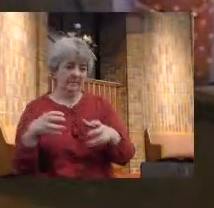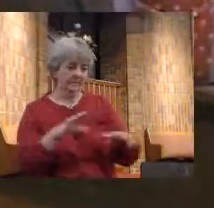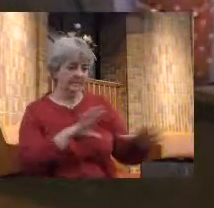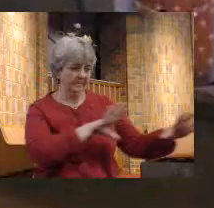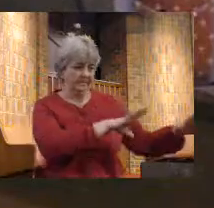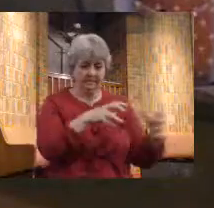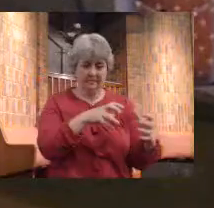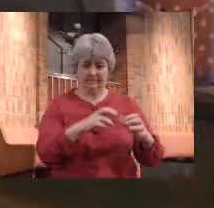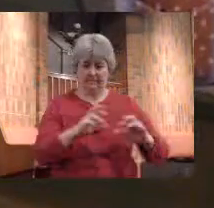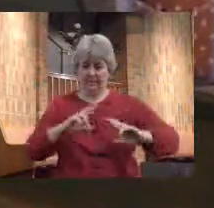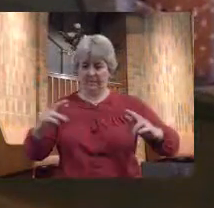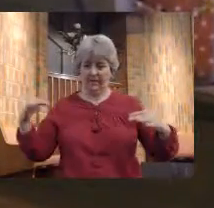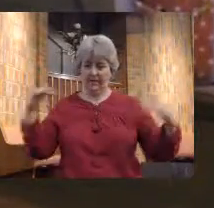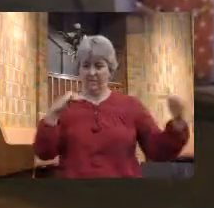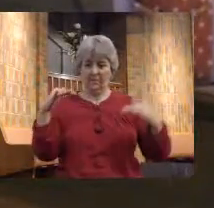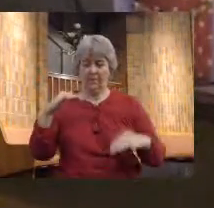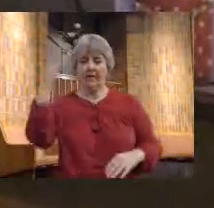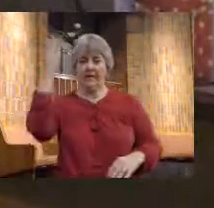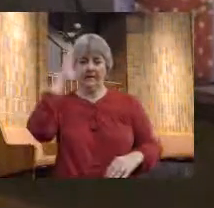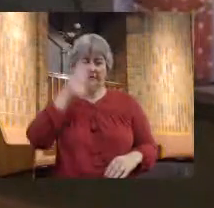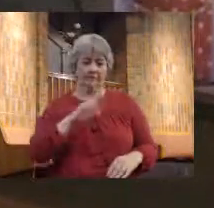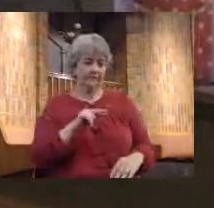Midian. And God says, "There's too many people here.